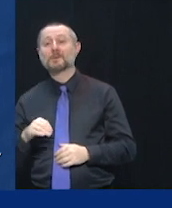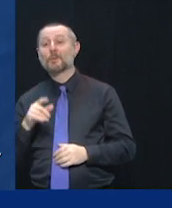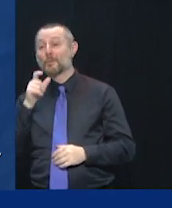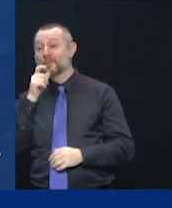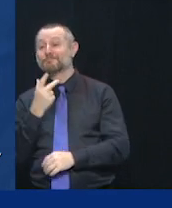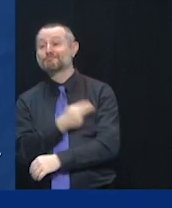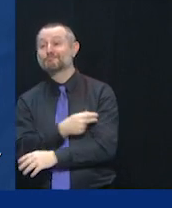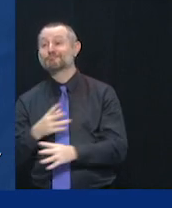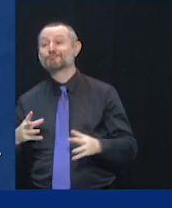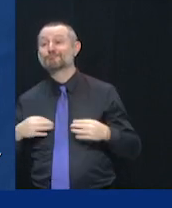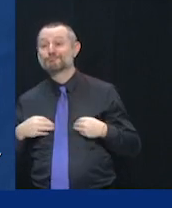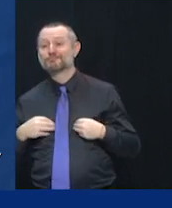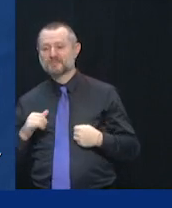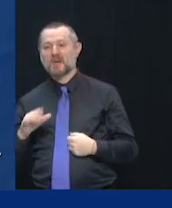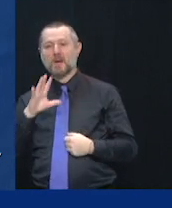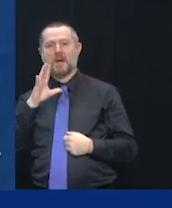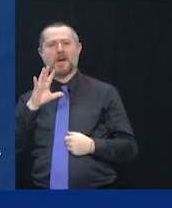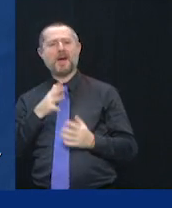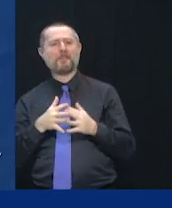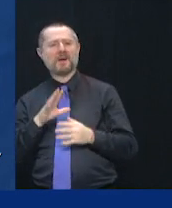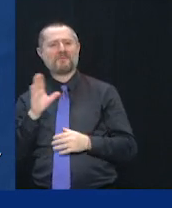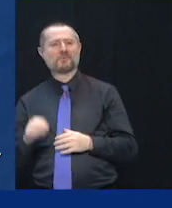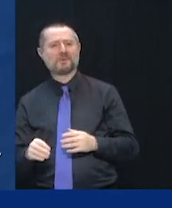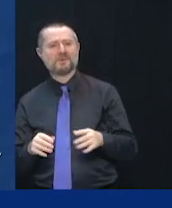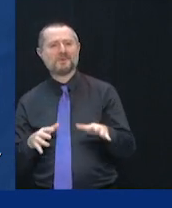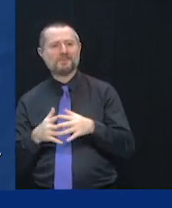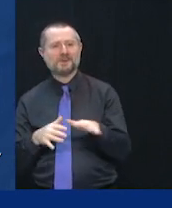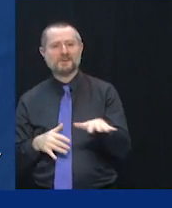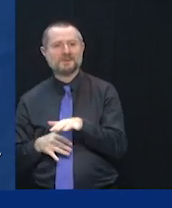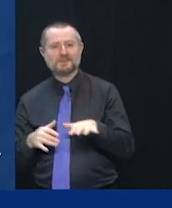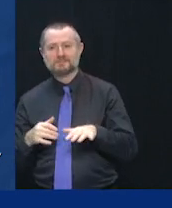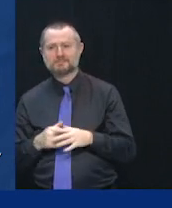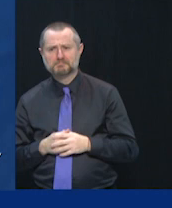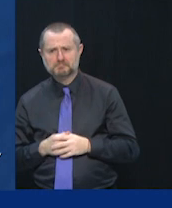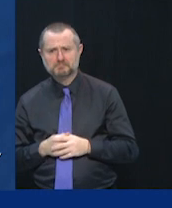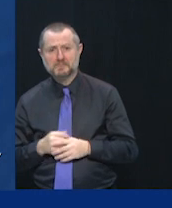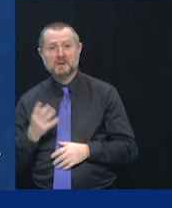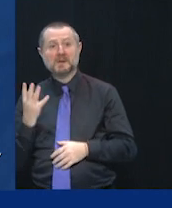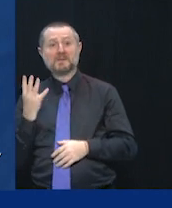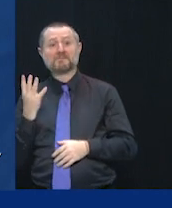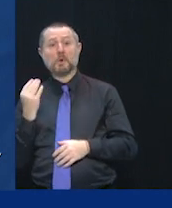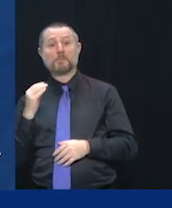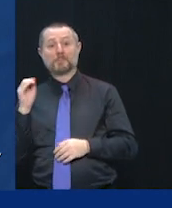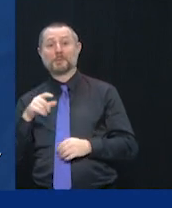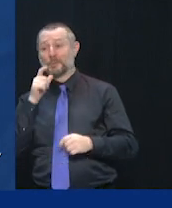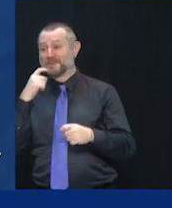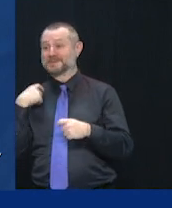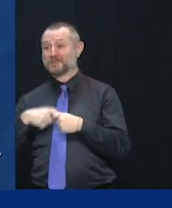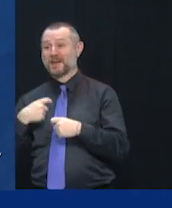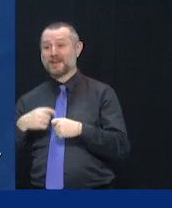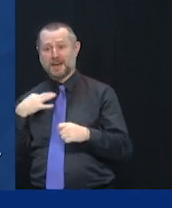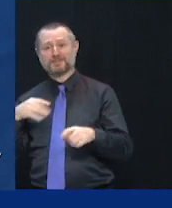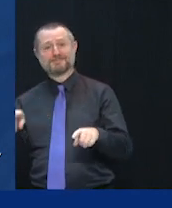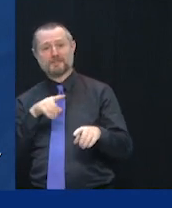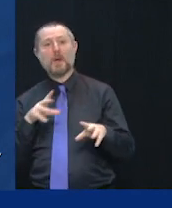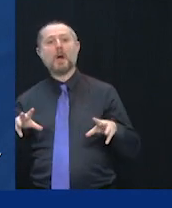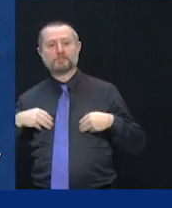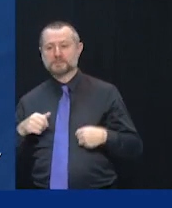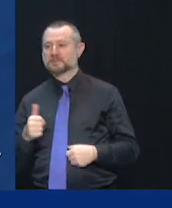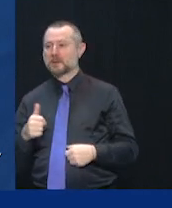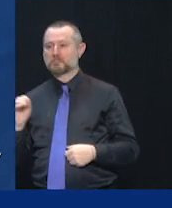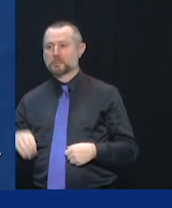it. 14% Hispanic, Latino, 10% of recipients, 6%